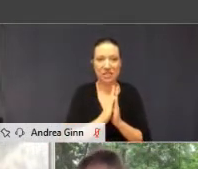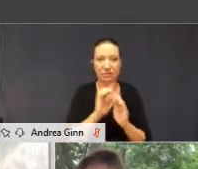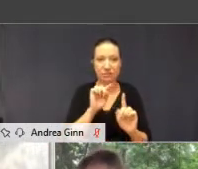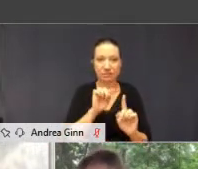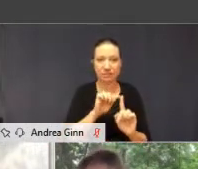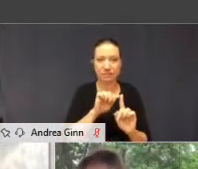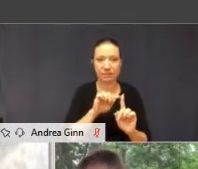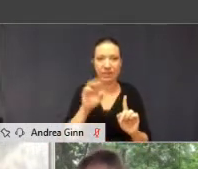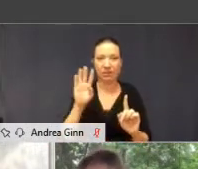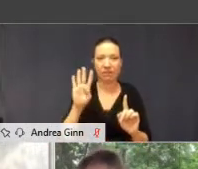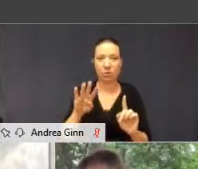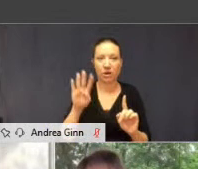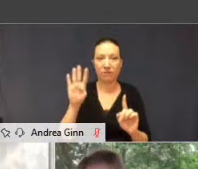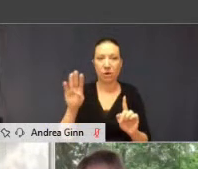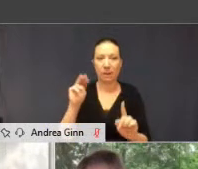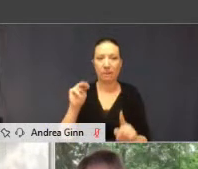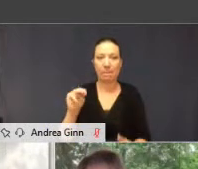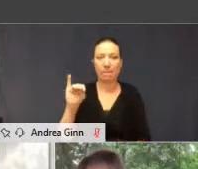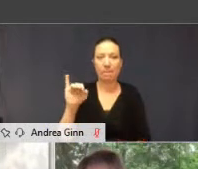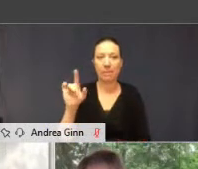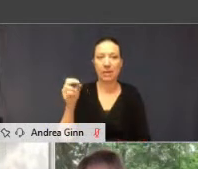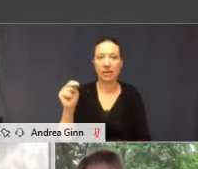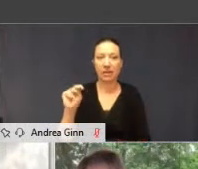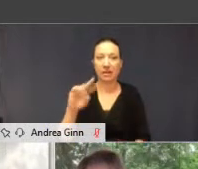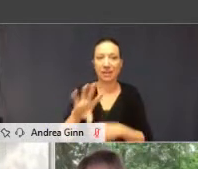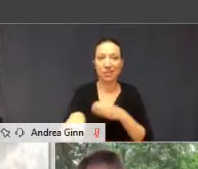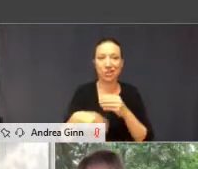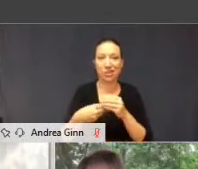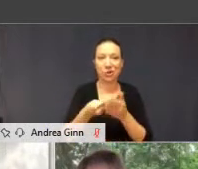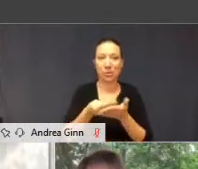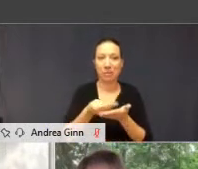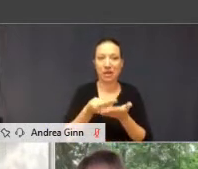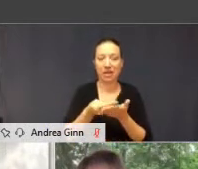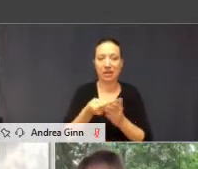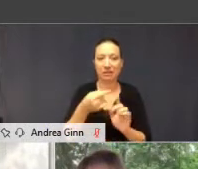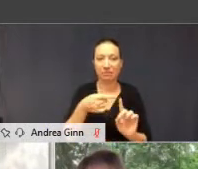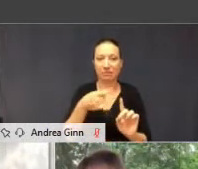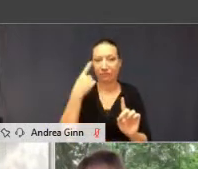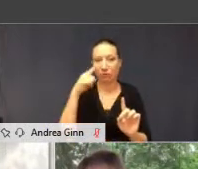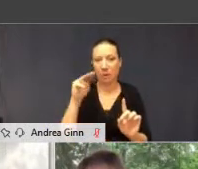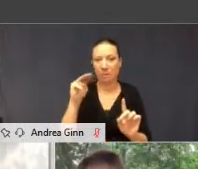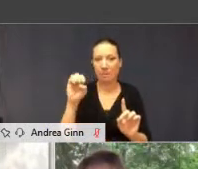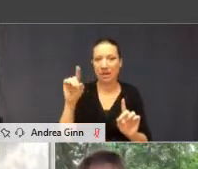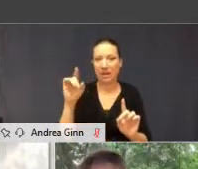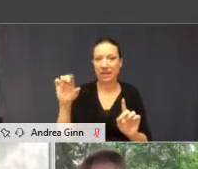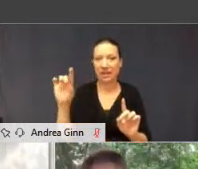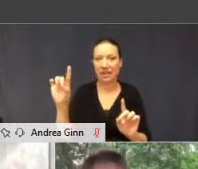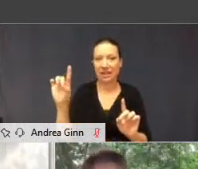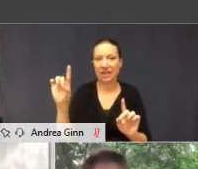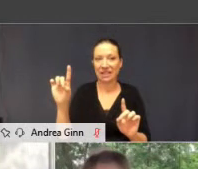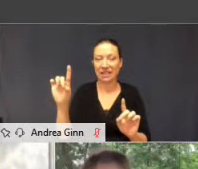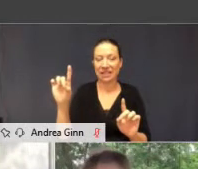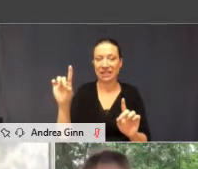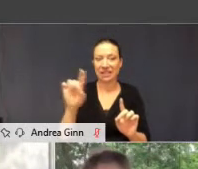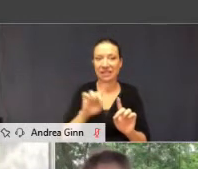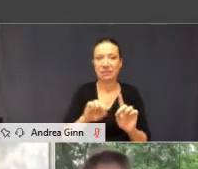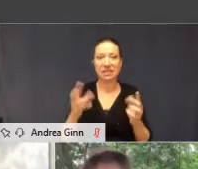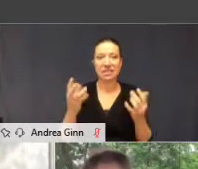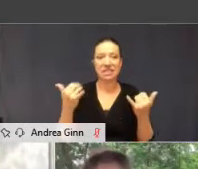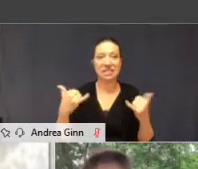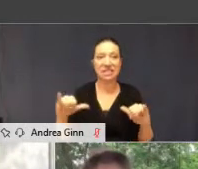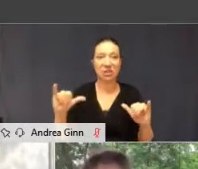million additional dollars in Medicaid. So that's a little bit of an up, but we're still 167 million short of